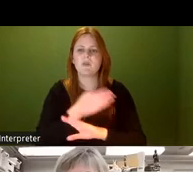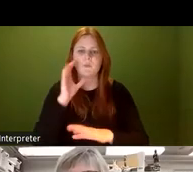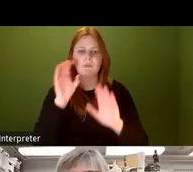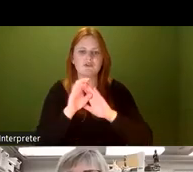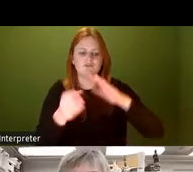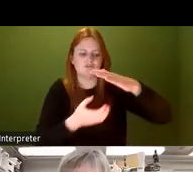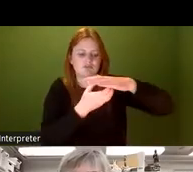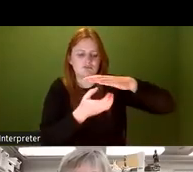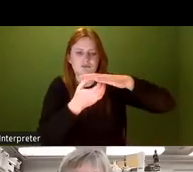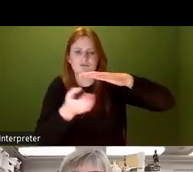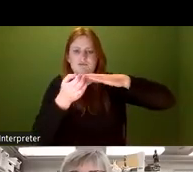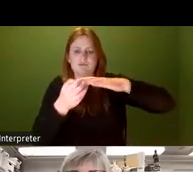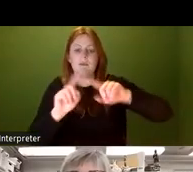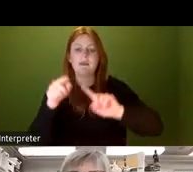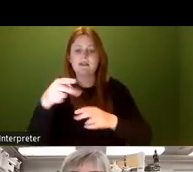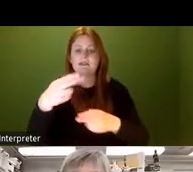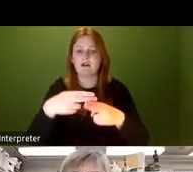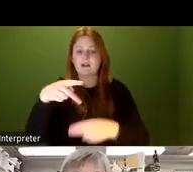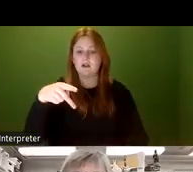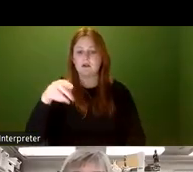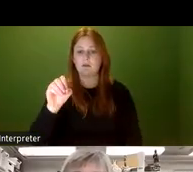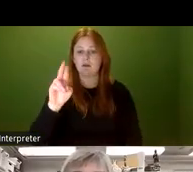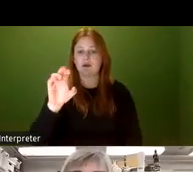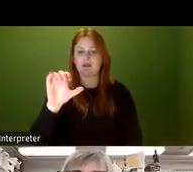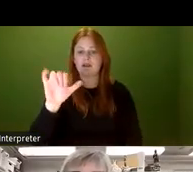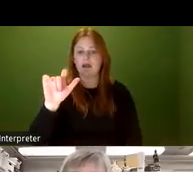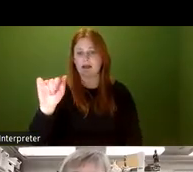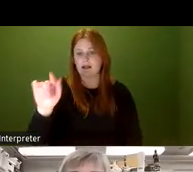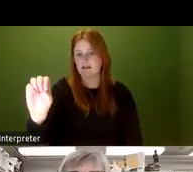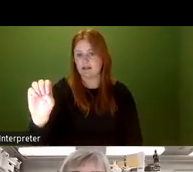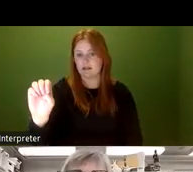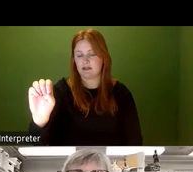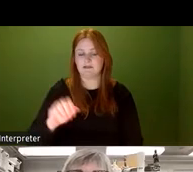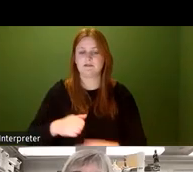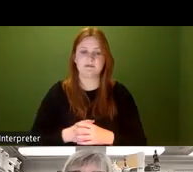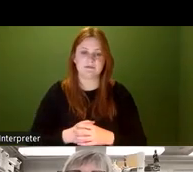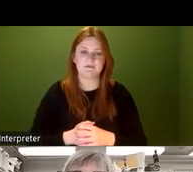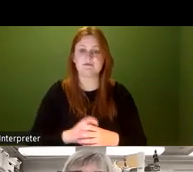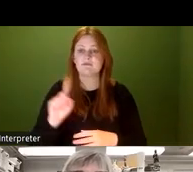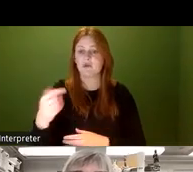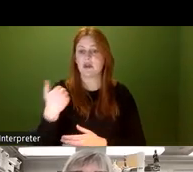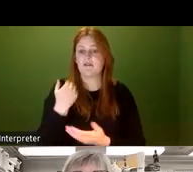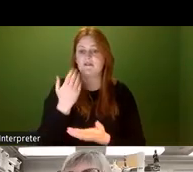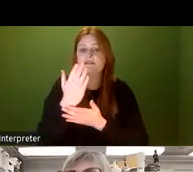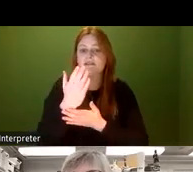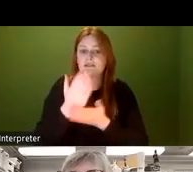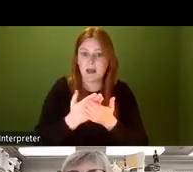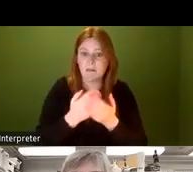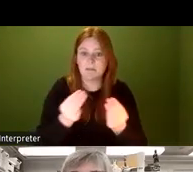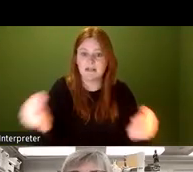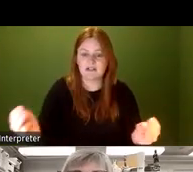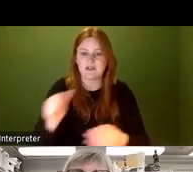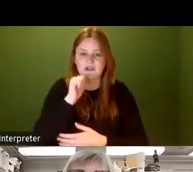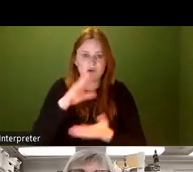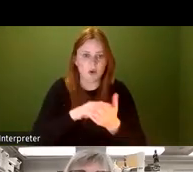porcelain. It's called porcelite. They only have proprietary materials, so you don't really learn a lot